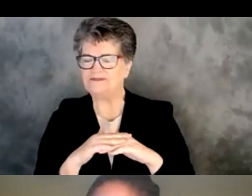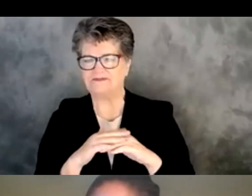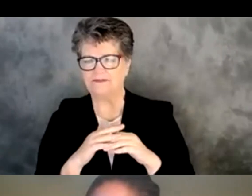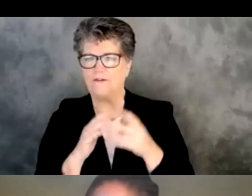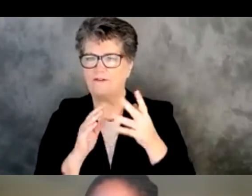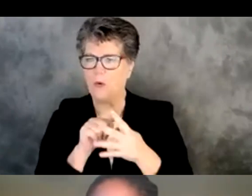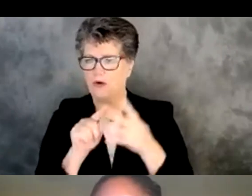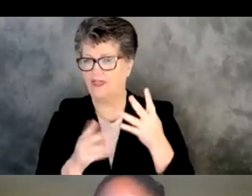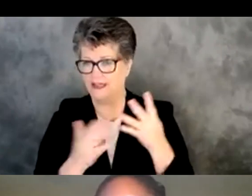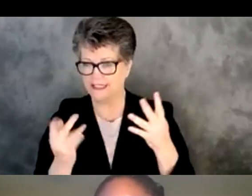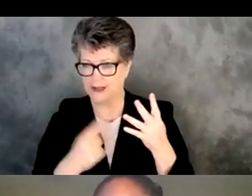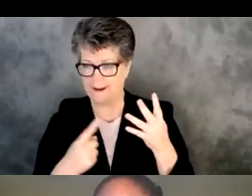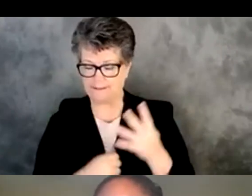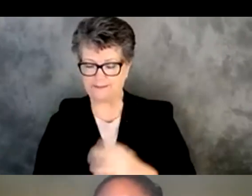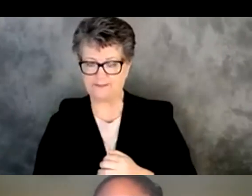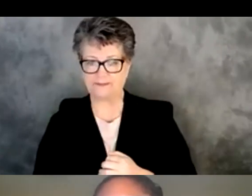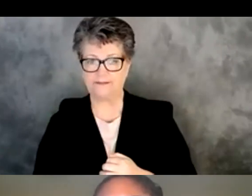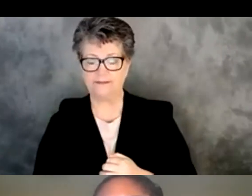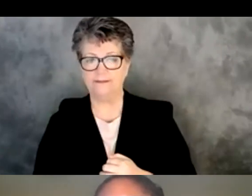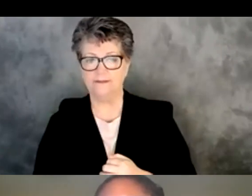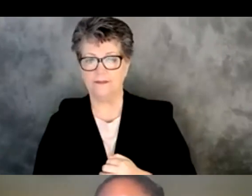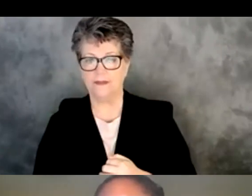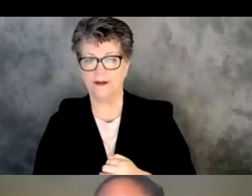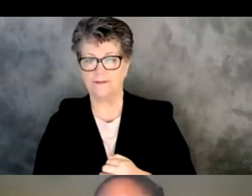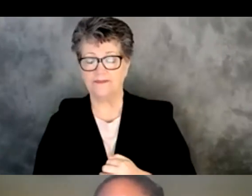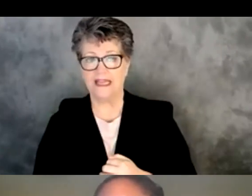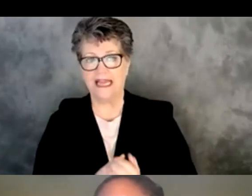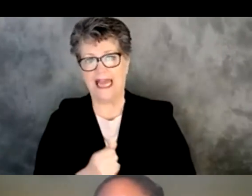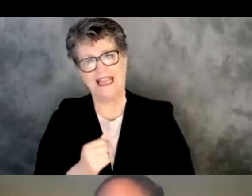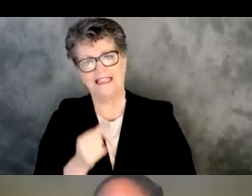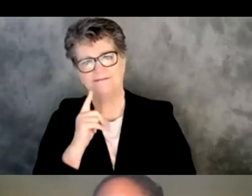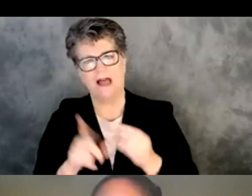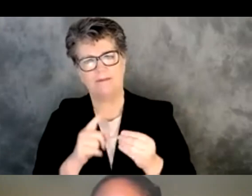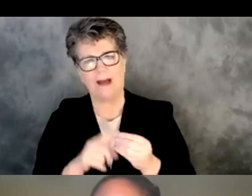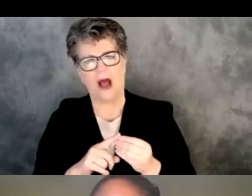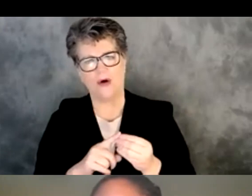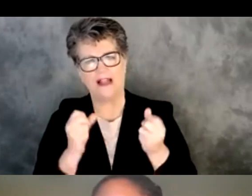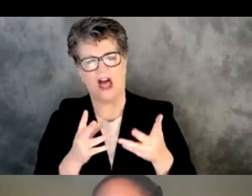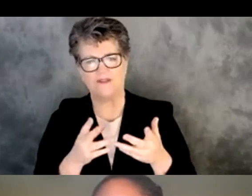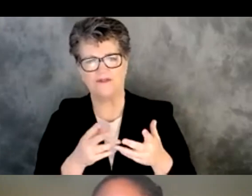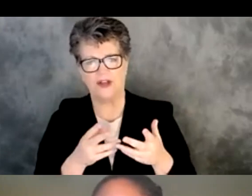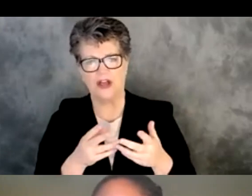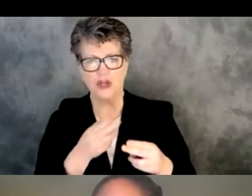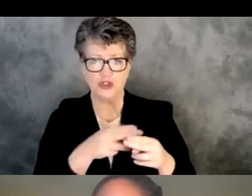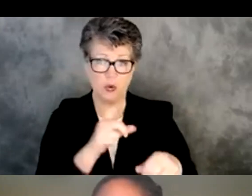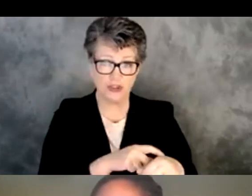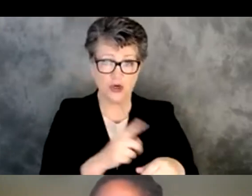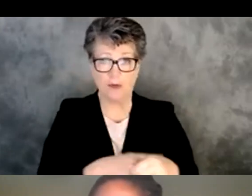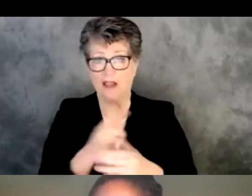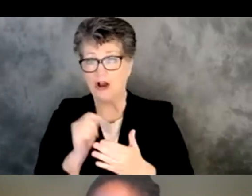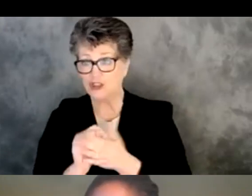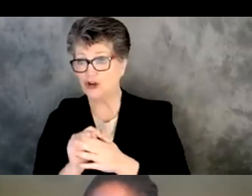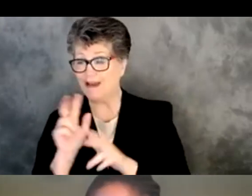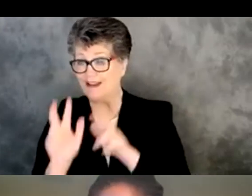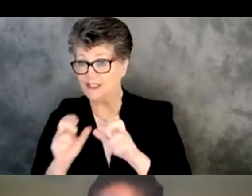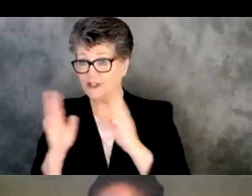main themes here in today's presentation. And it really is about a lot of the short and long-term housing investments that we're doing